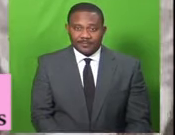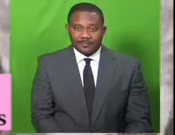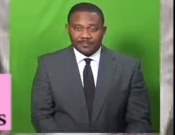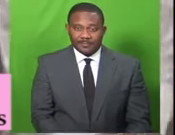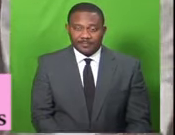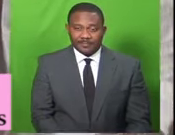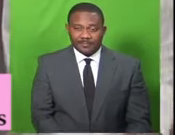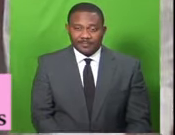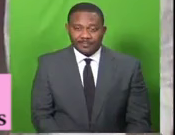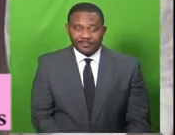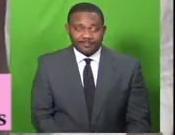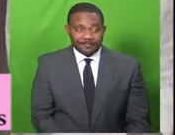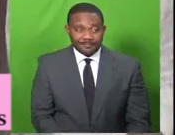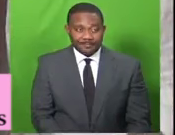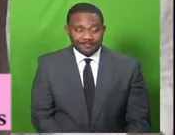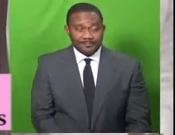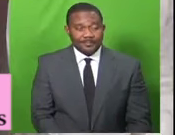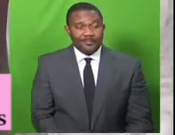Speaker,